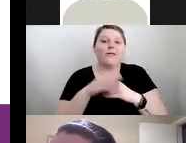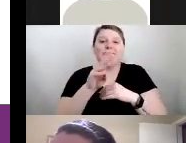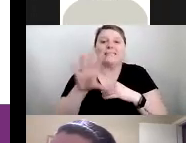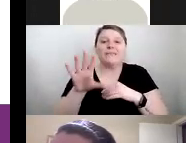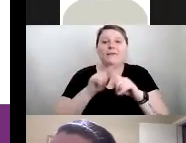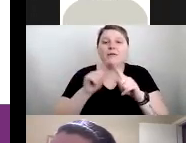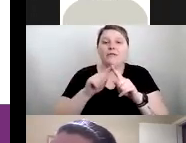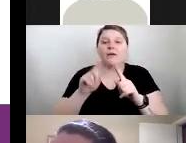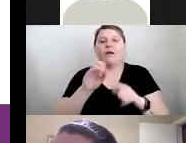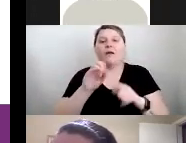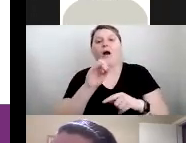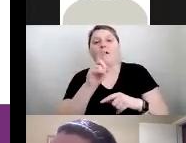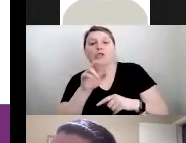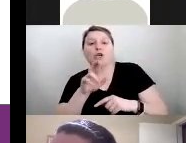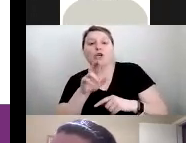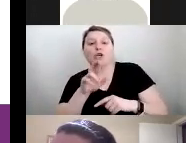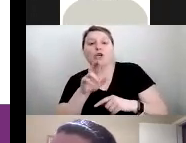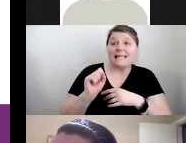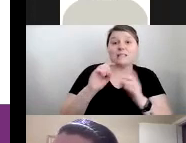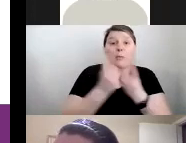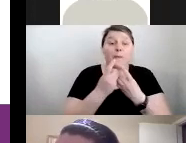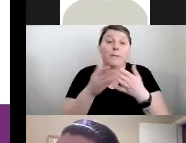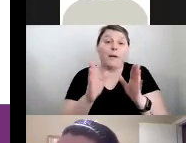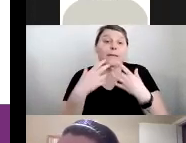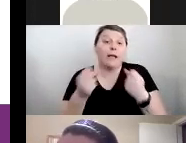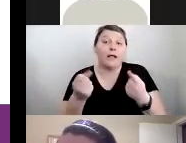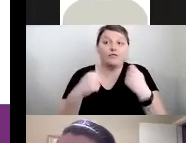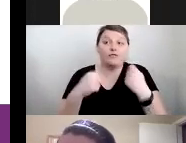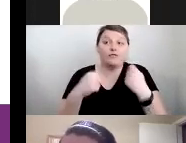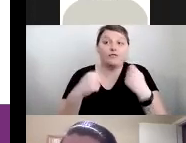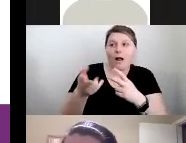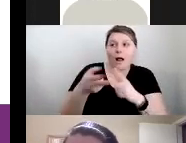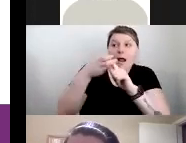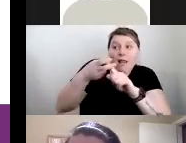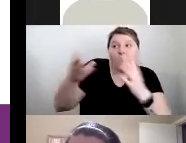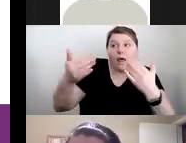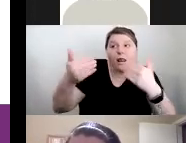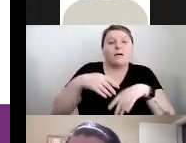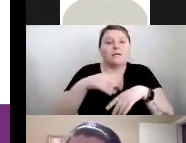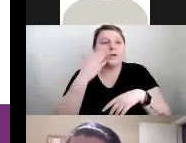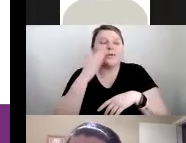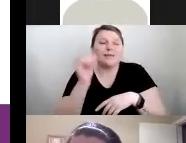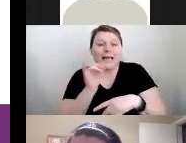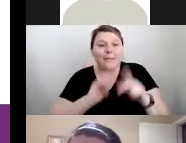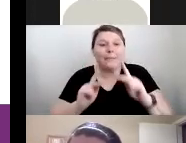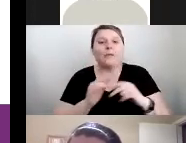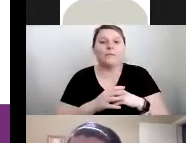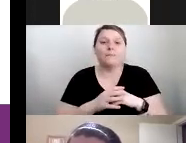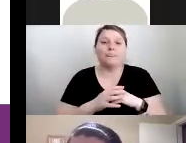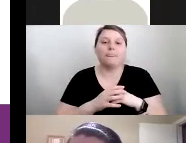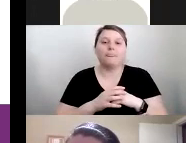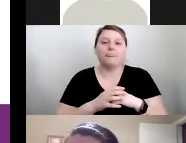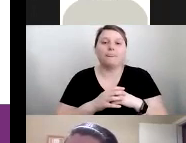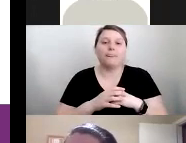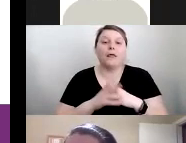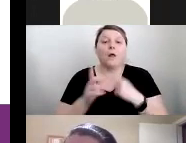officers, and the Kansas Department of Public Health will try to sell their program to the same 65. And then when